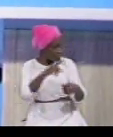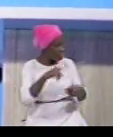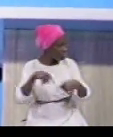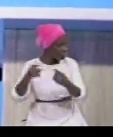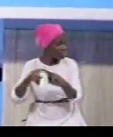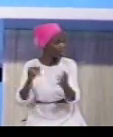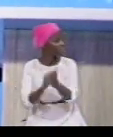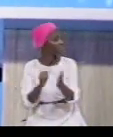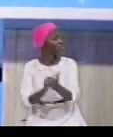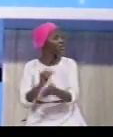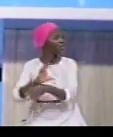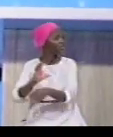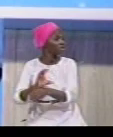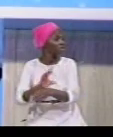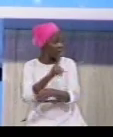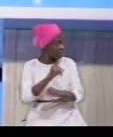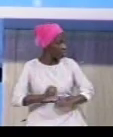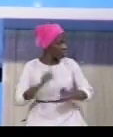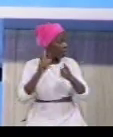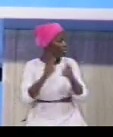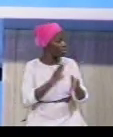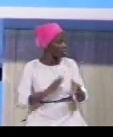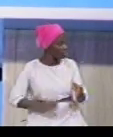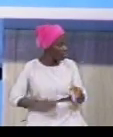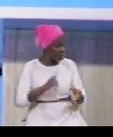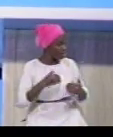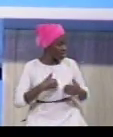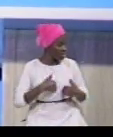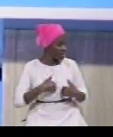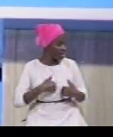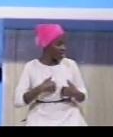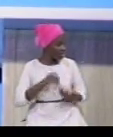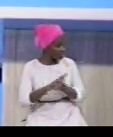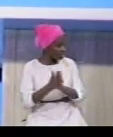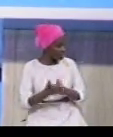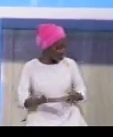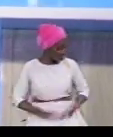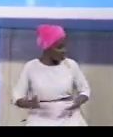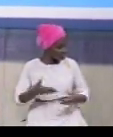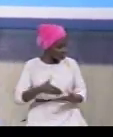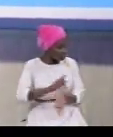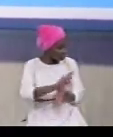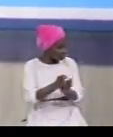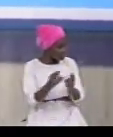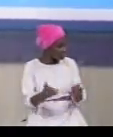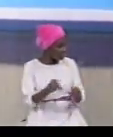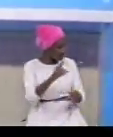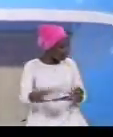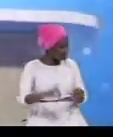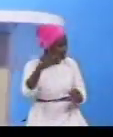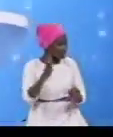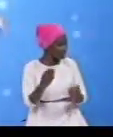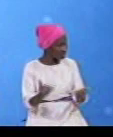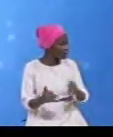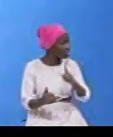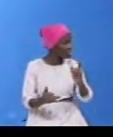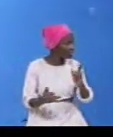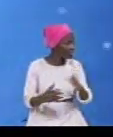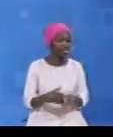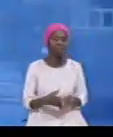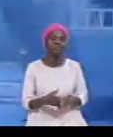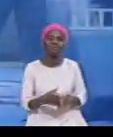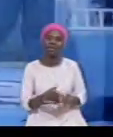you given your life to Christ? Are you saying now you are born again? Are you saying you are a child of God? If